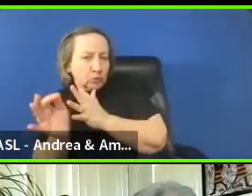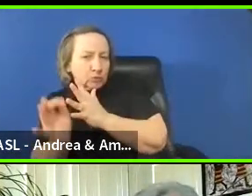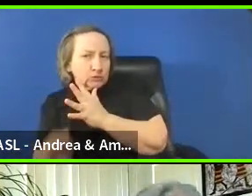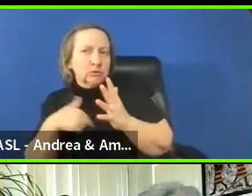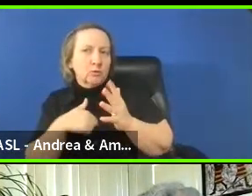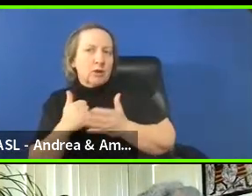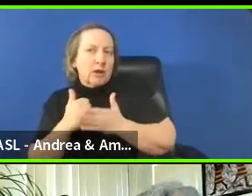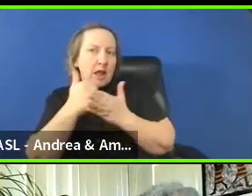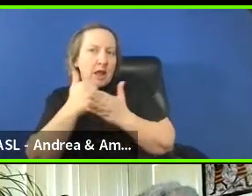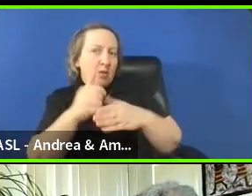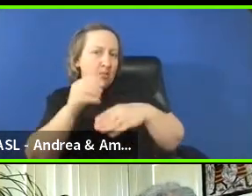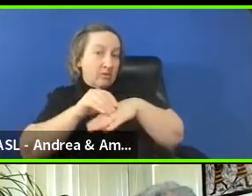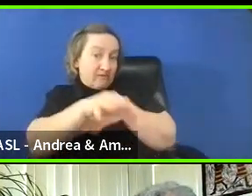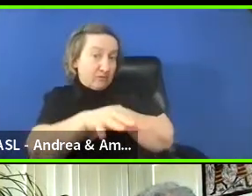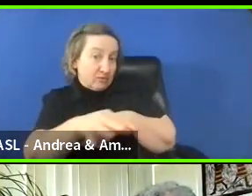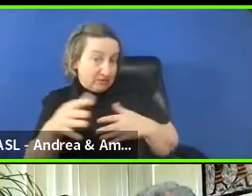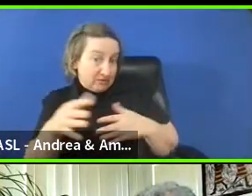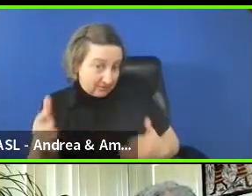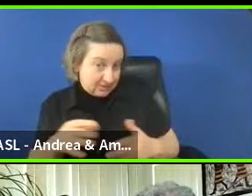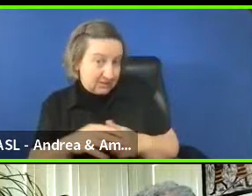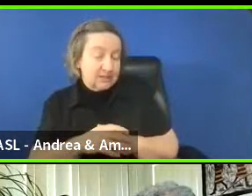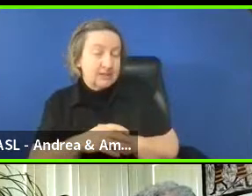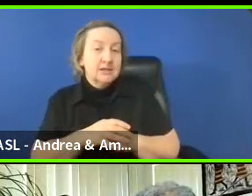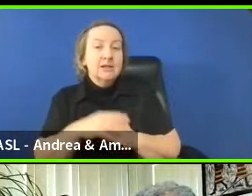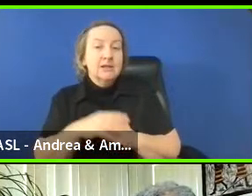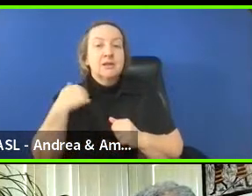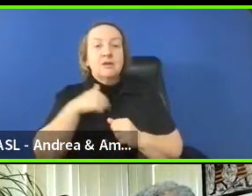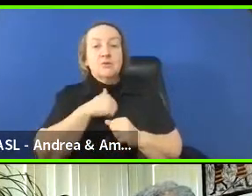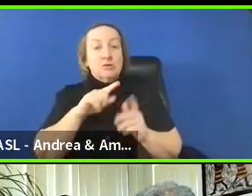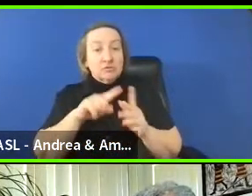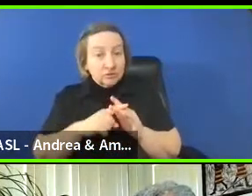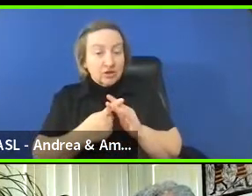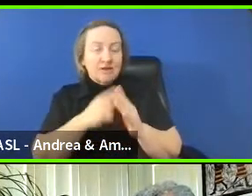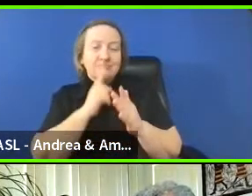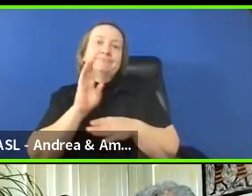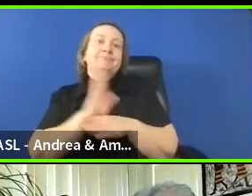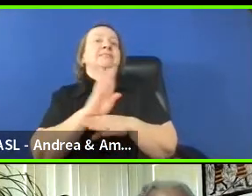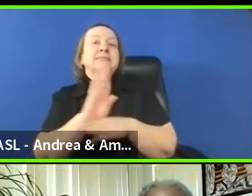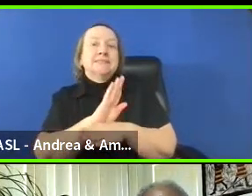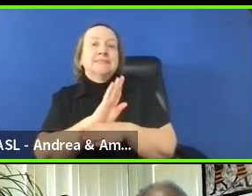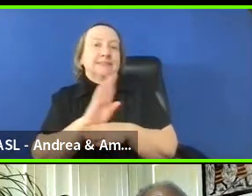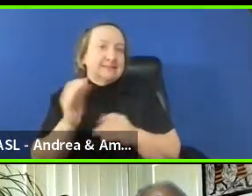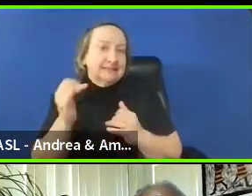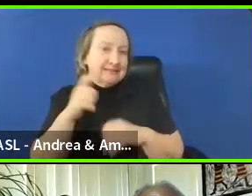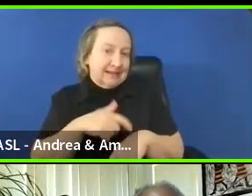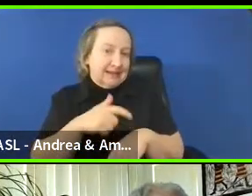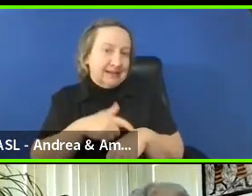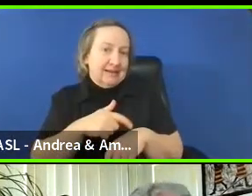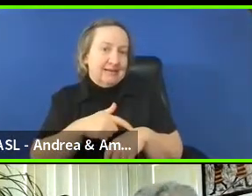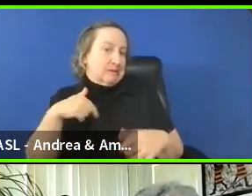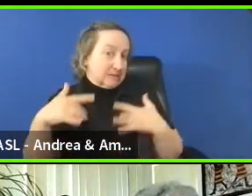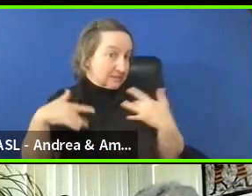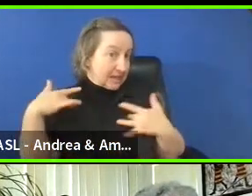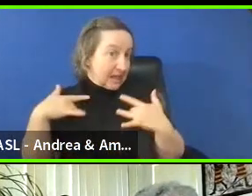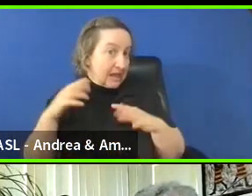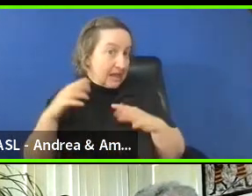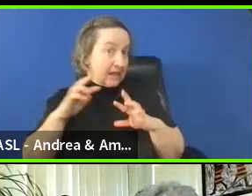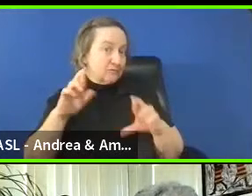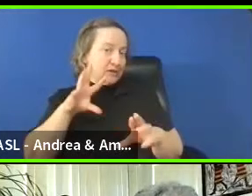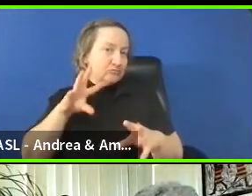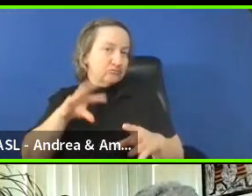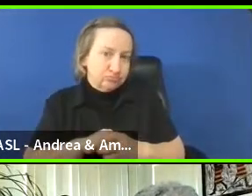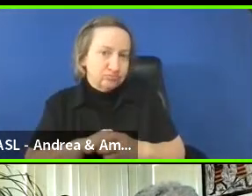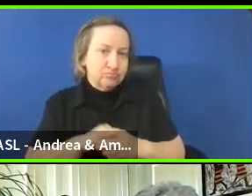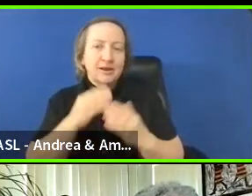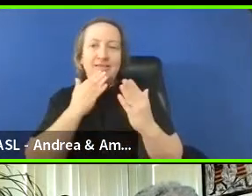help to influence. So we're entering a very busy time, but we're excited and ready to be engaged. So thank you